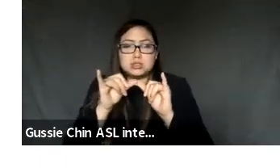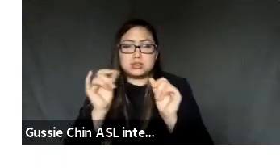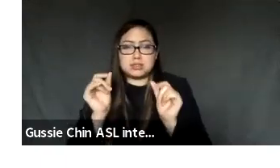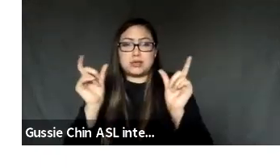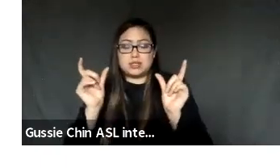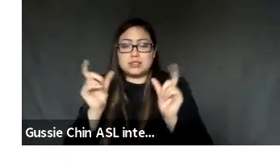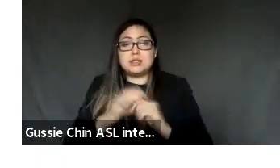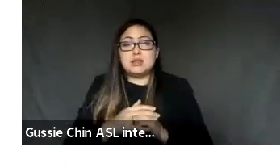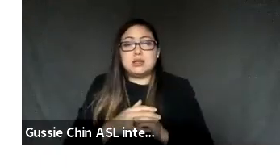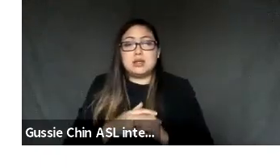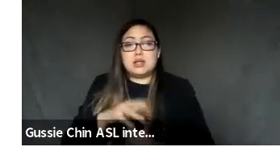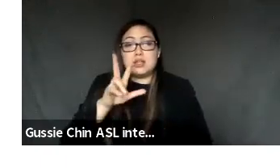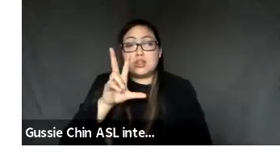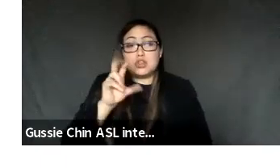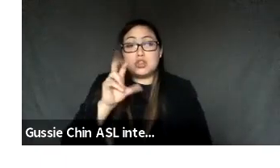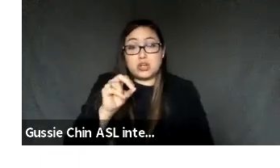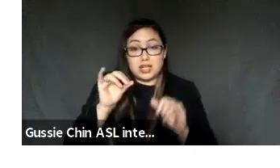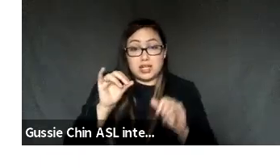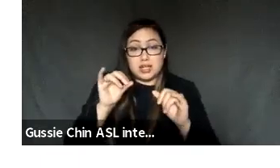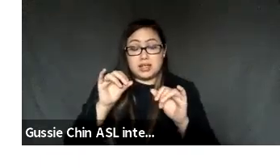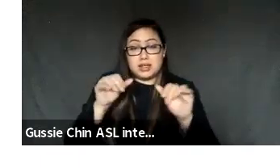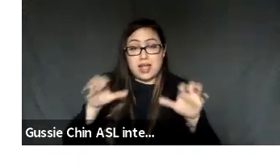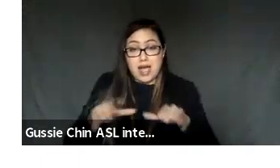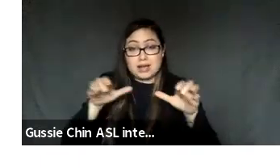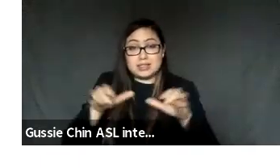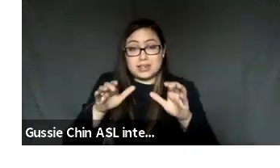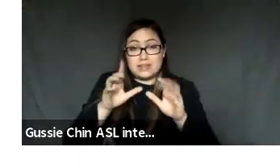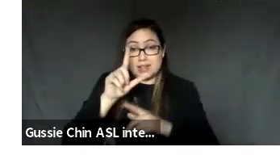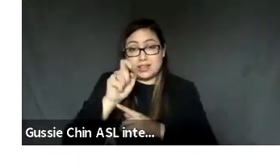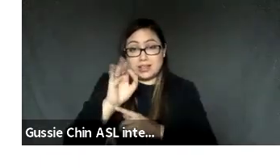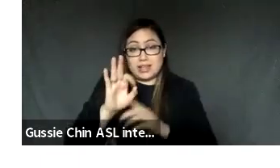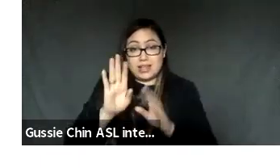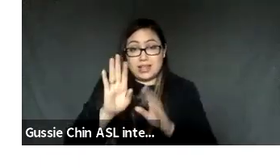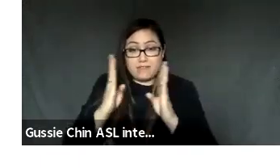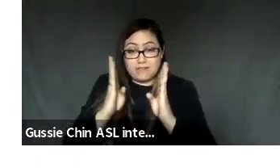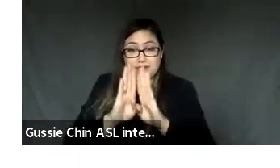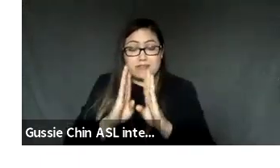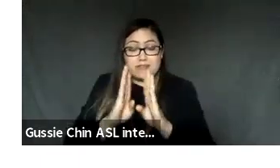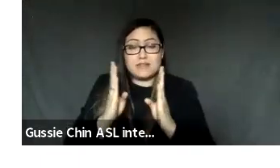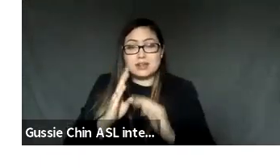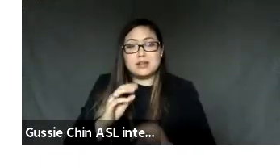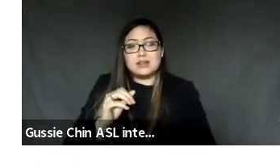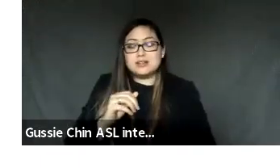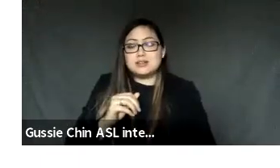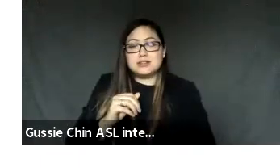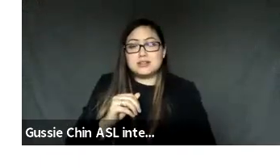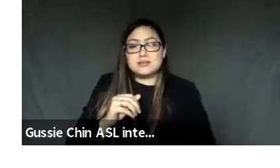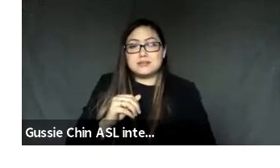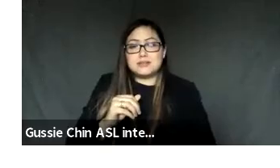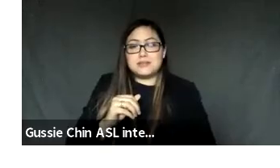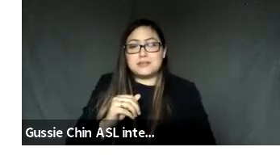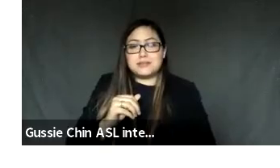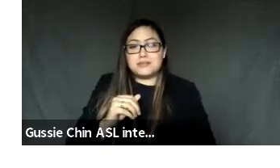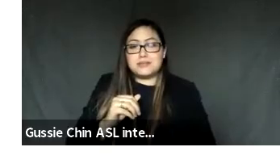active leaf is not definitely addressed by, or an exception for that